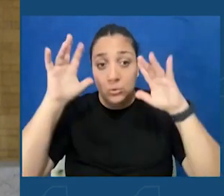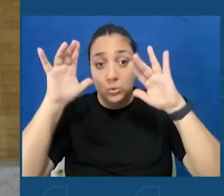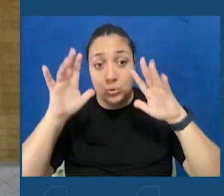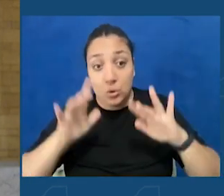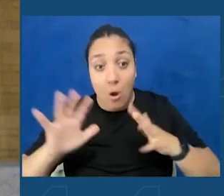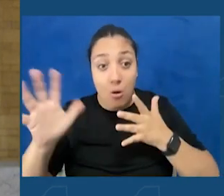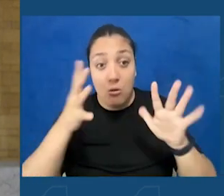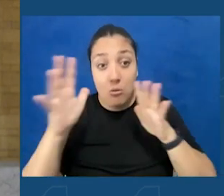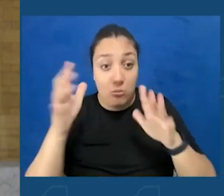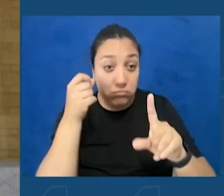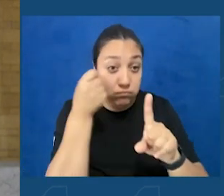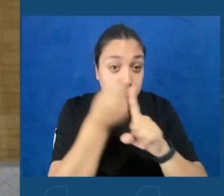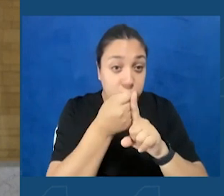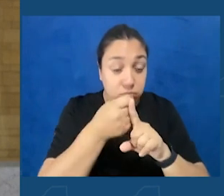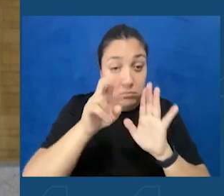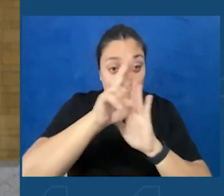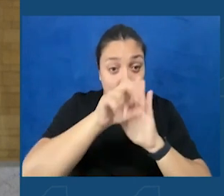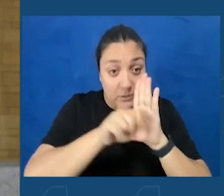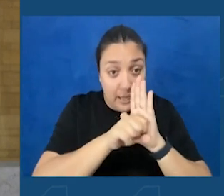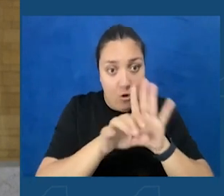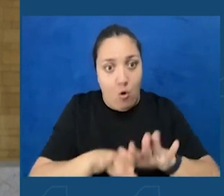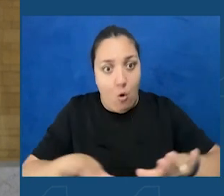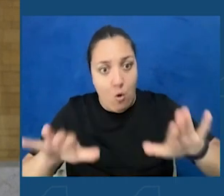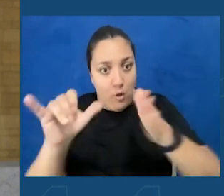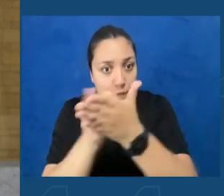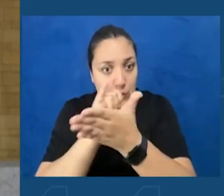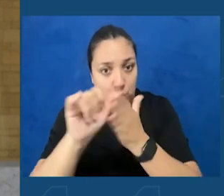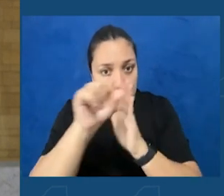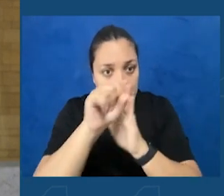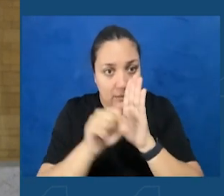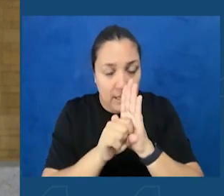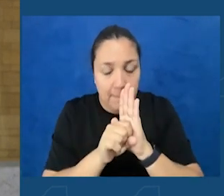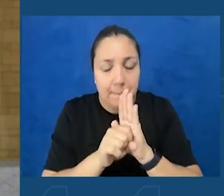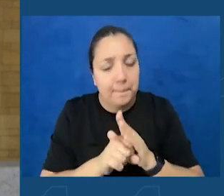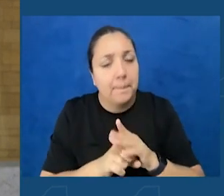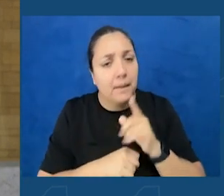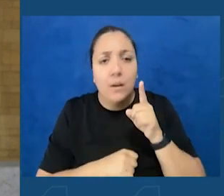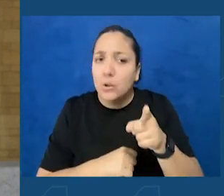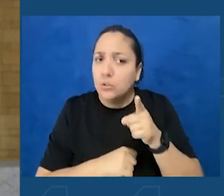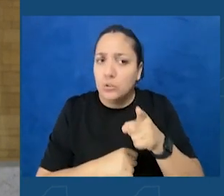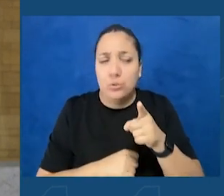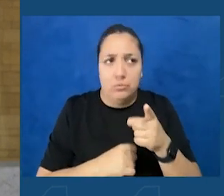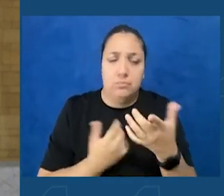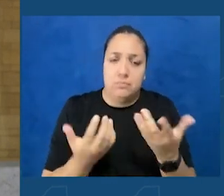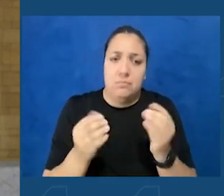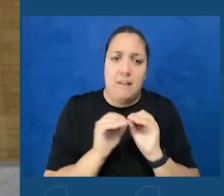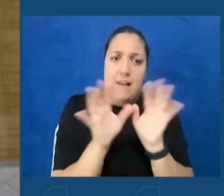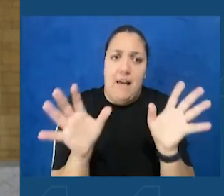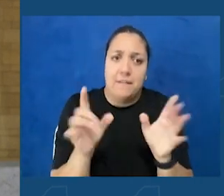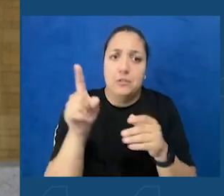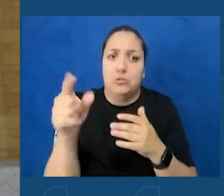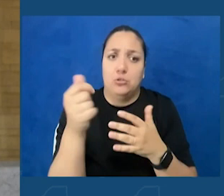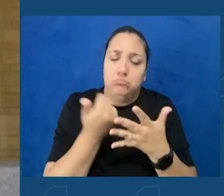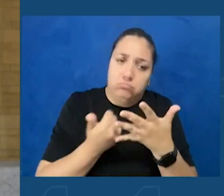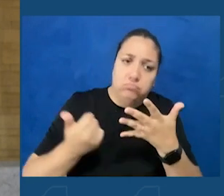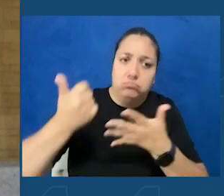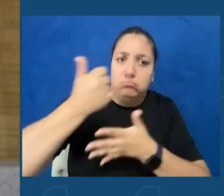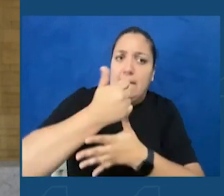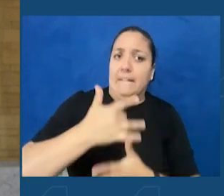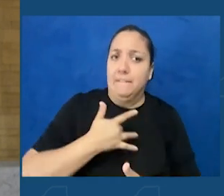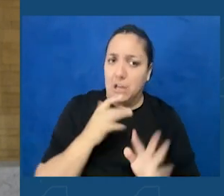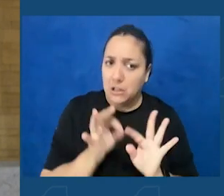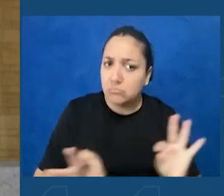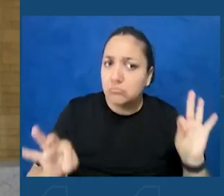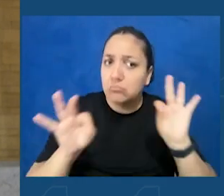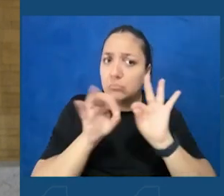New York State. And you've made it a priority for us to be ready and to know how to take action when those events